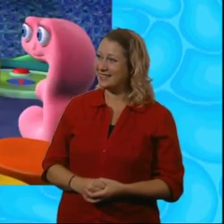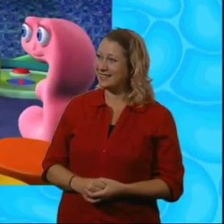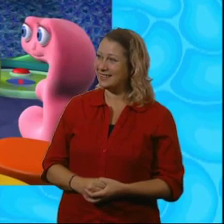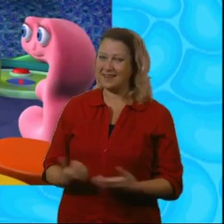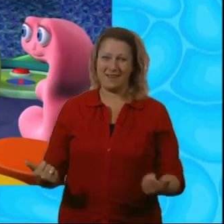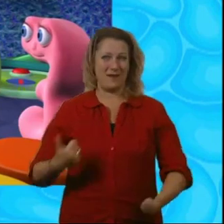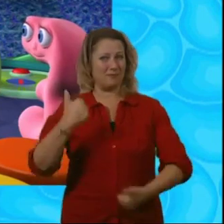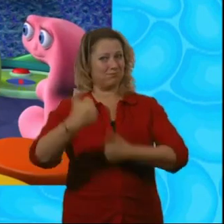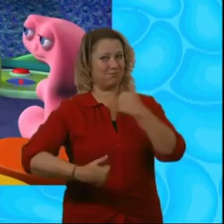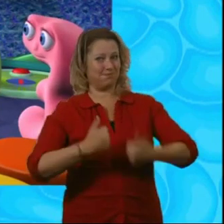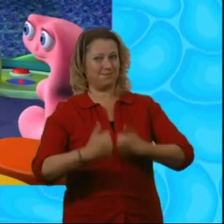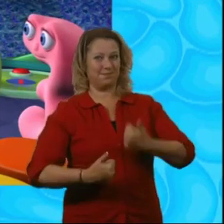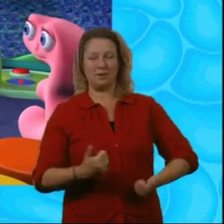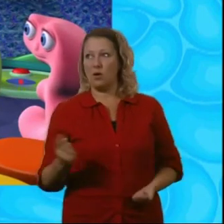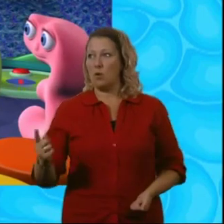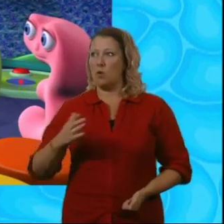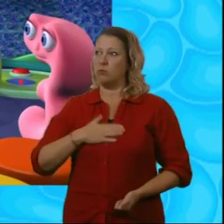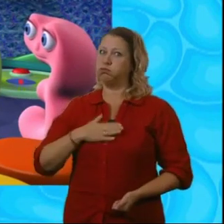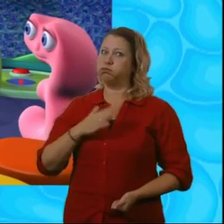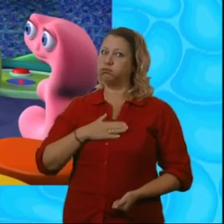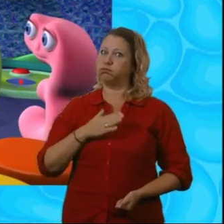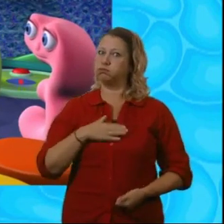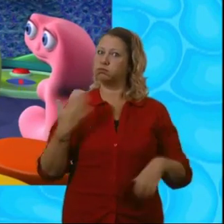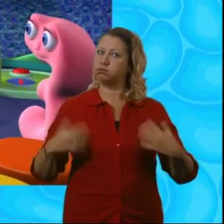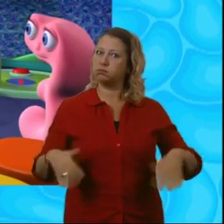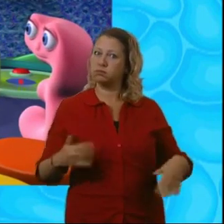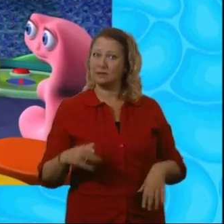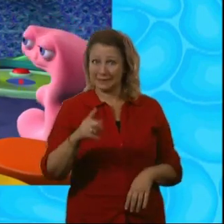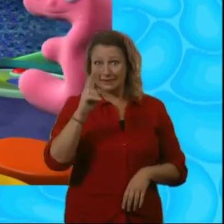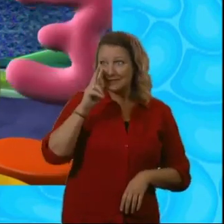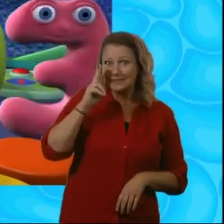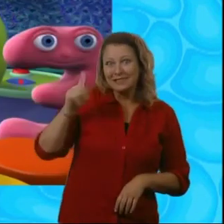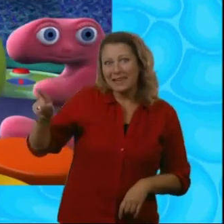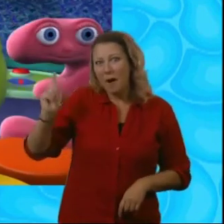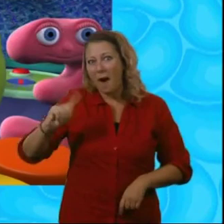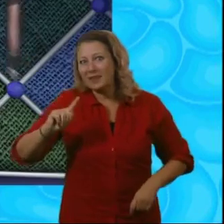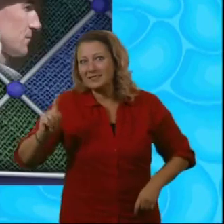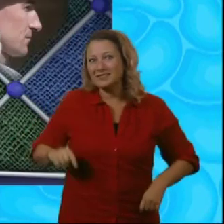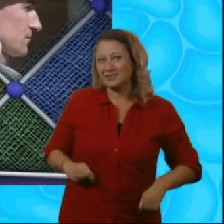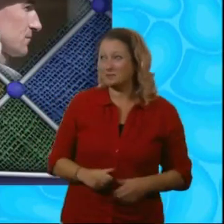One, 2, 3, 4, 5, 6. Well done, Six. Oh, that was powerful stuff. See it all on screen.